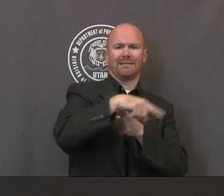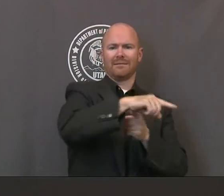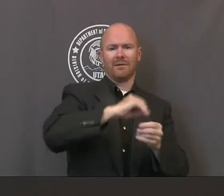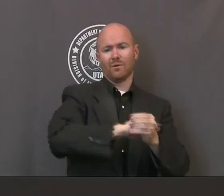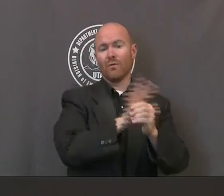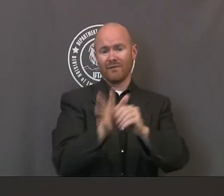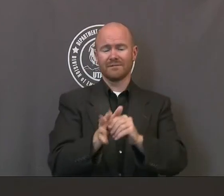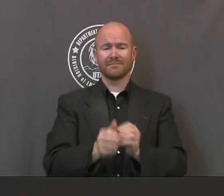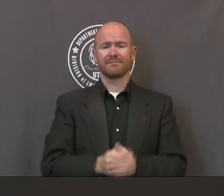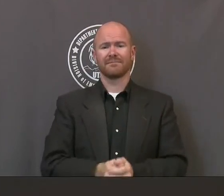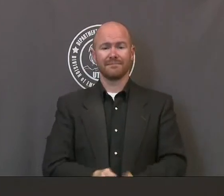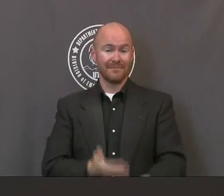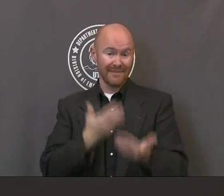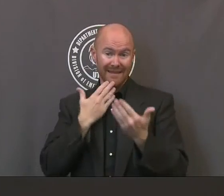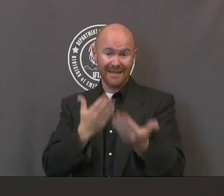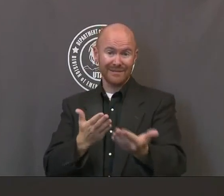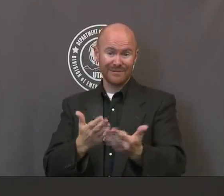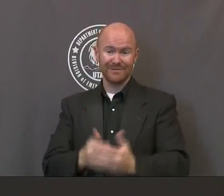much.